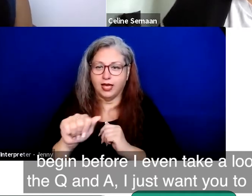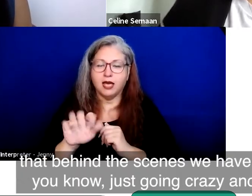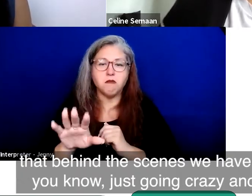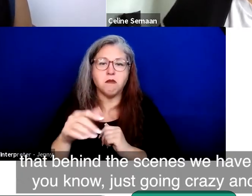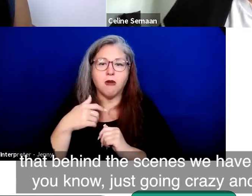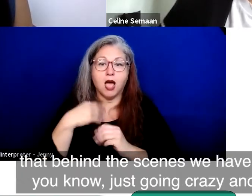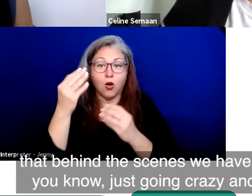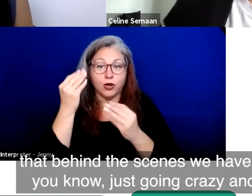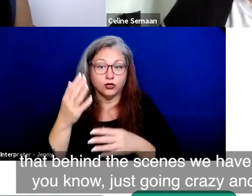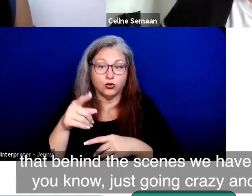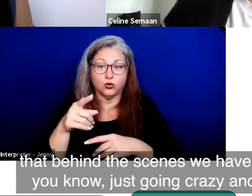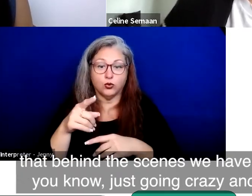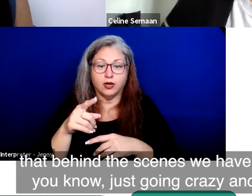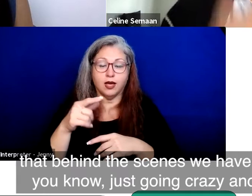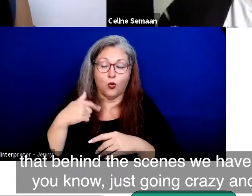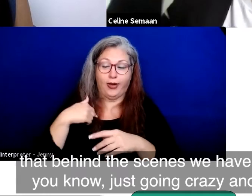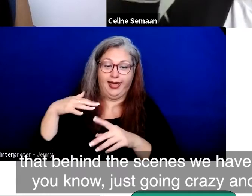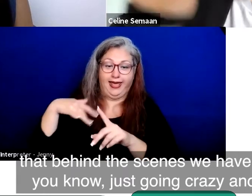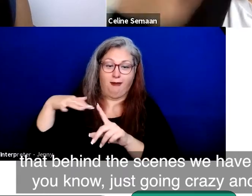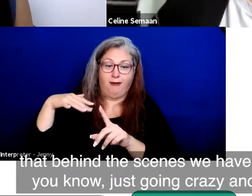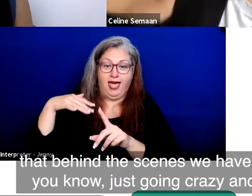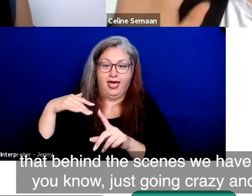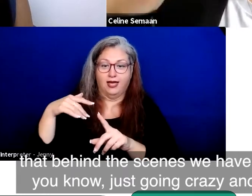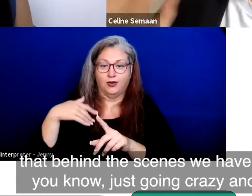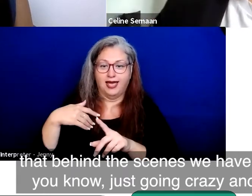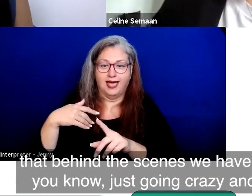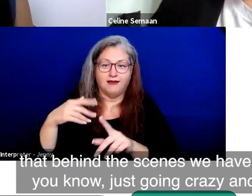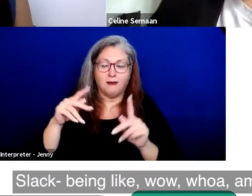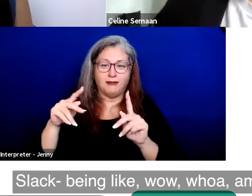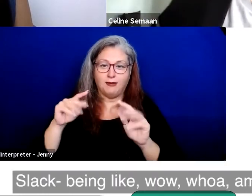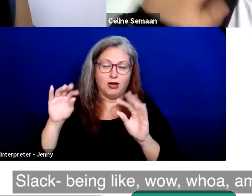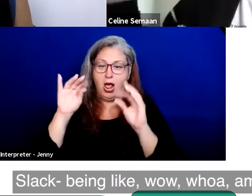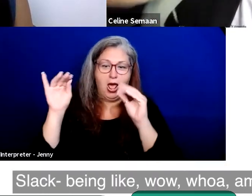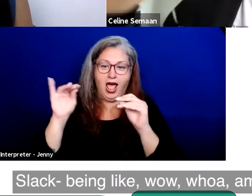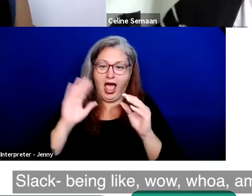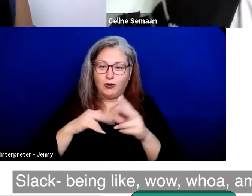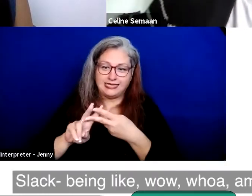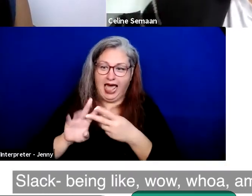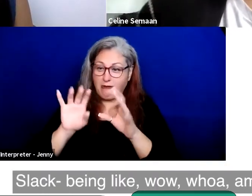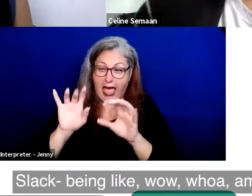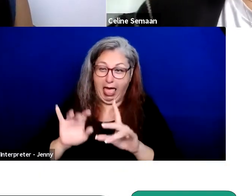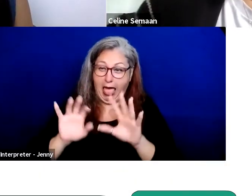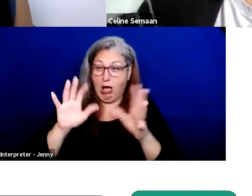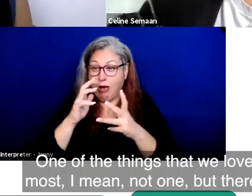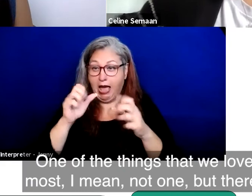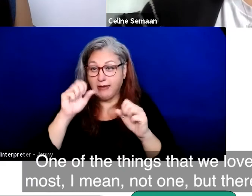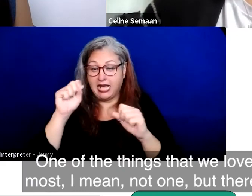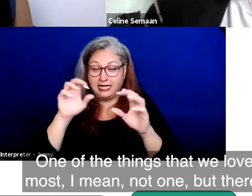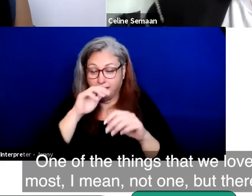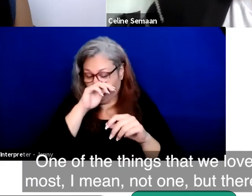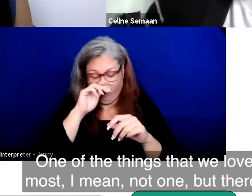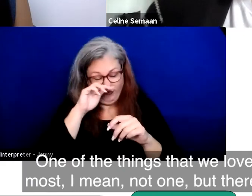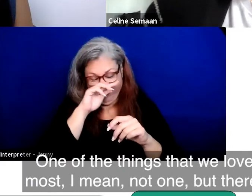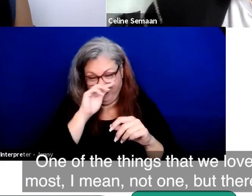to know that behind the scenes, we have been, just going crazy in our Slack, being like, wow, wow, wow, amazing. One of the